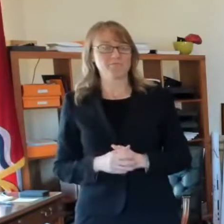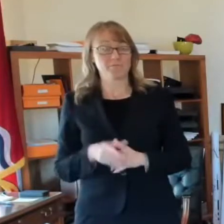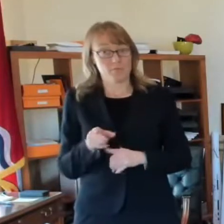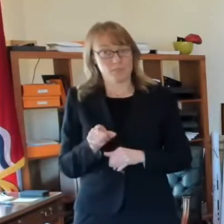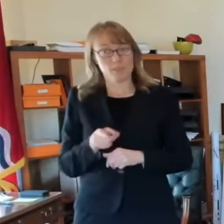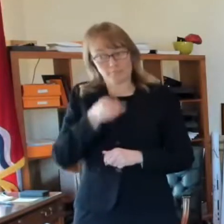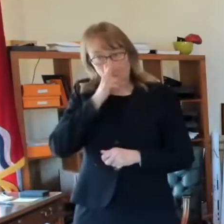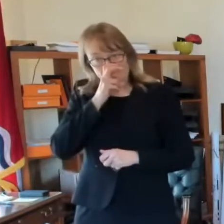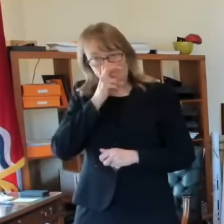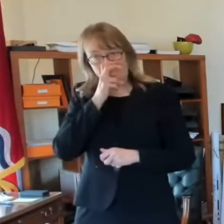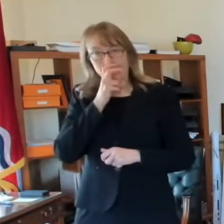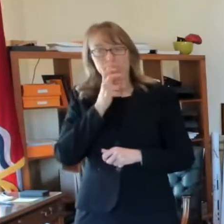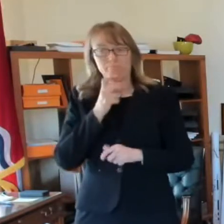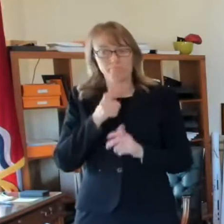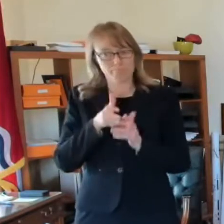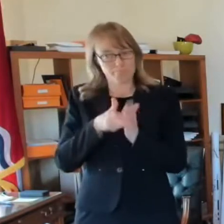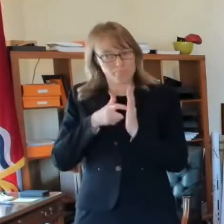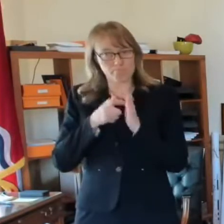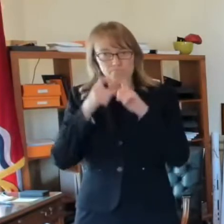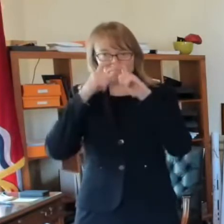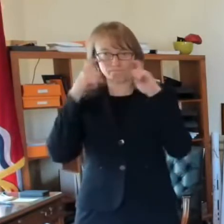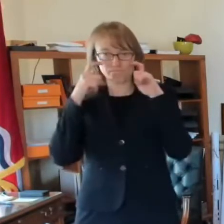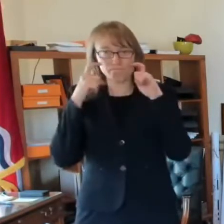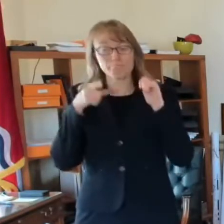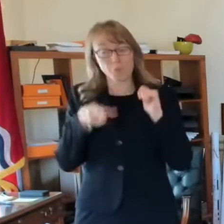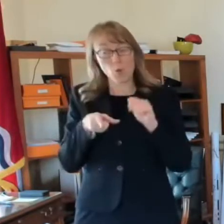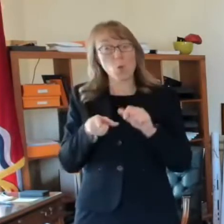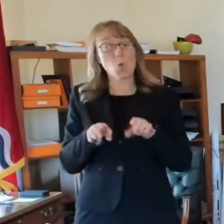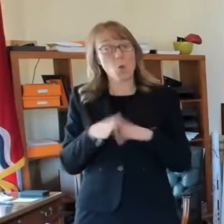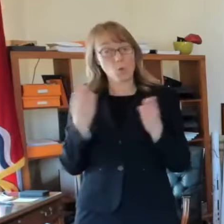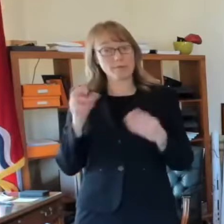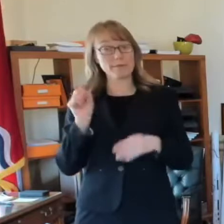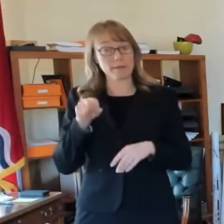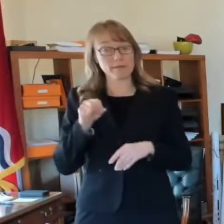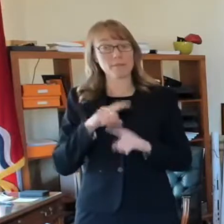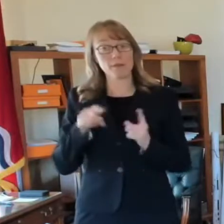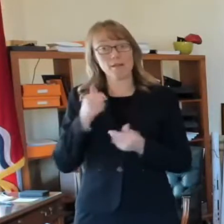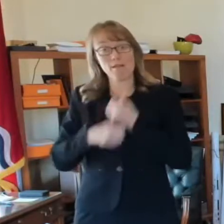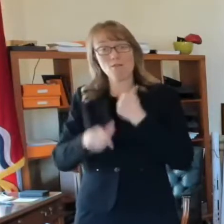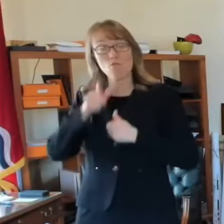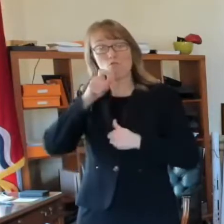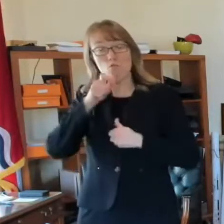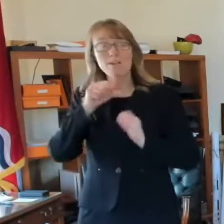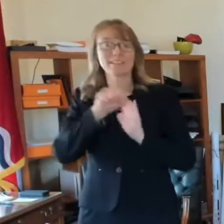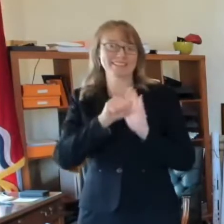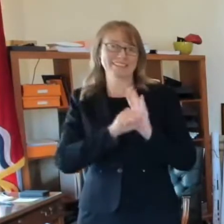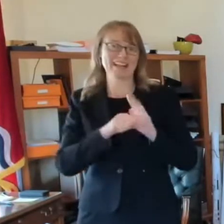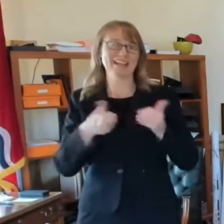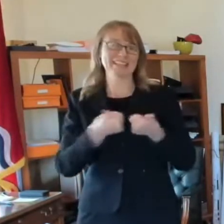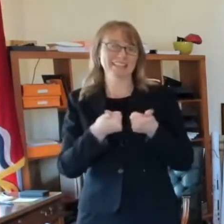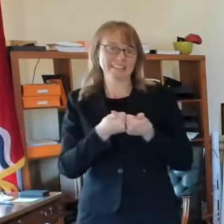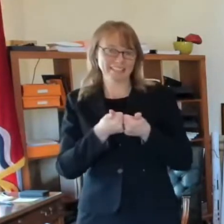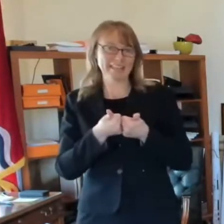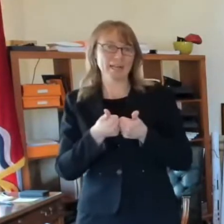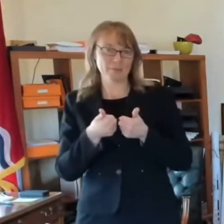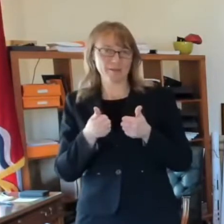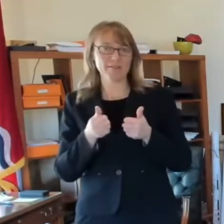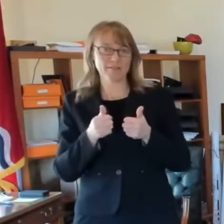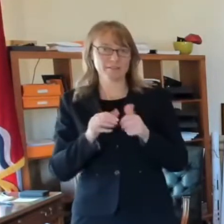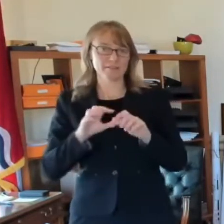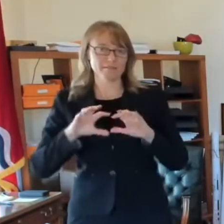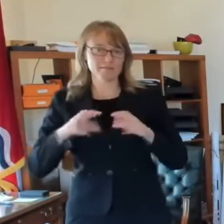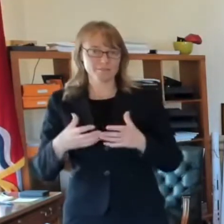diligent about mask wearing. So they are still open. They are under the authority of the state. Amy has a question about